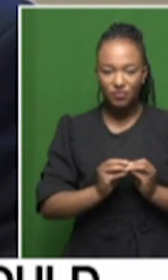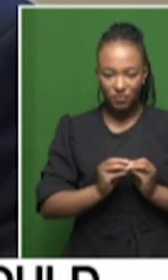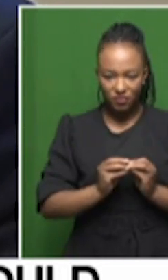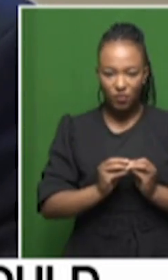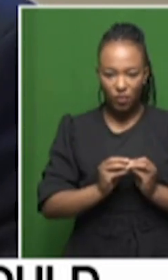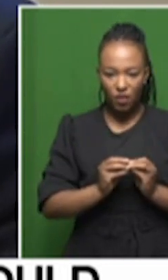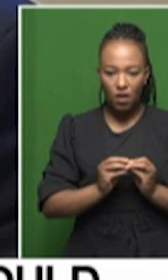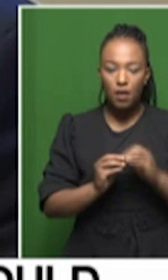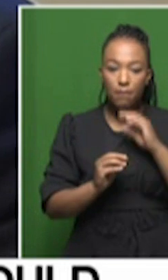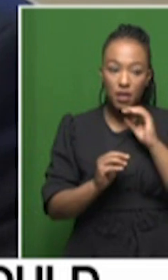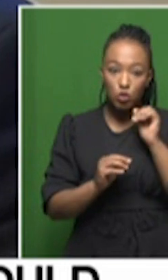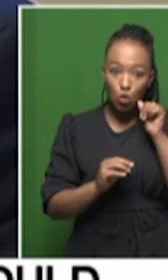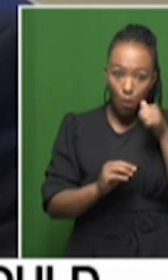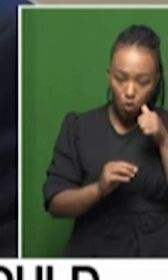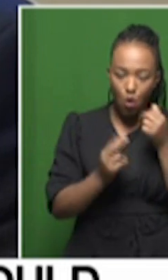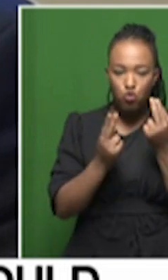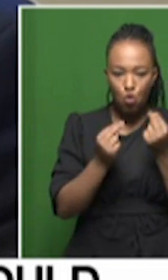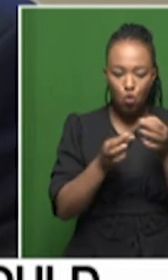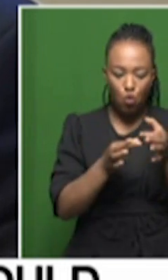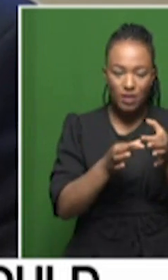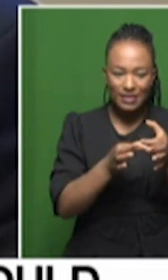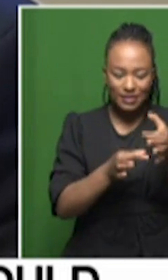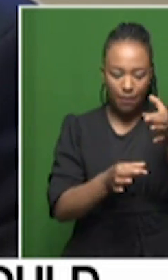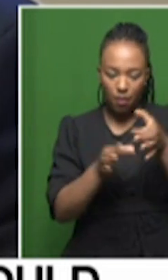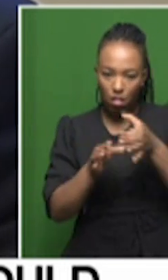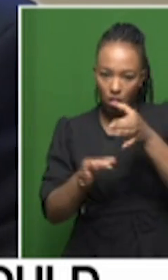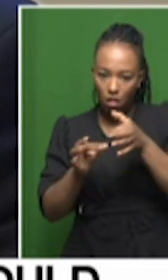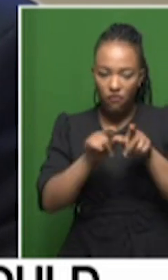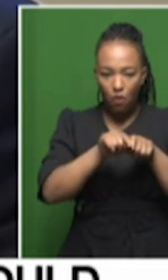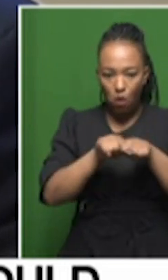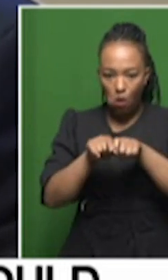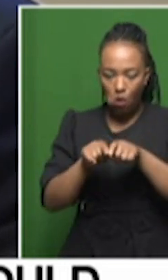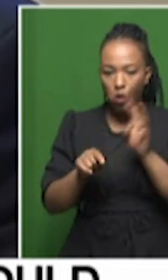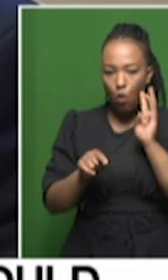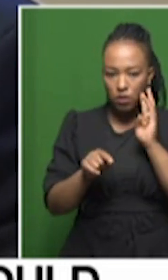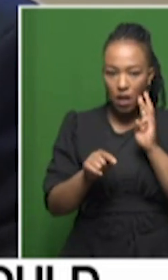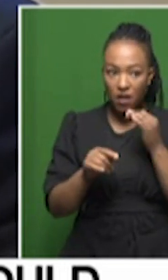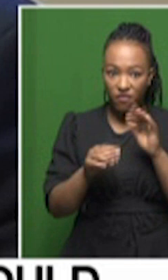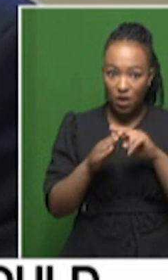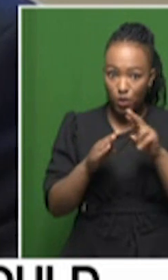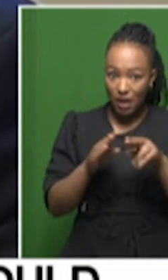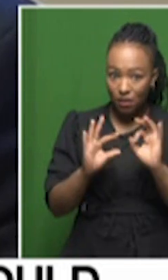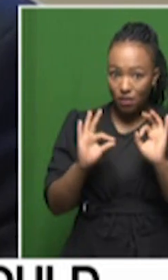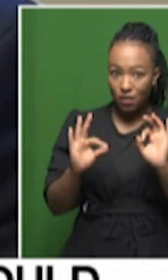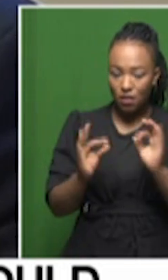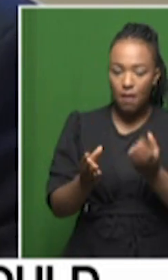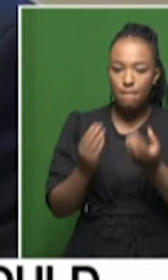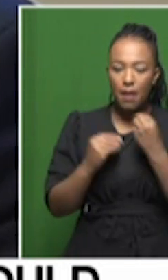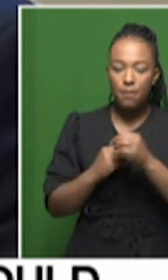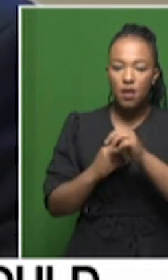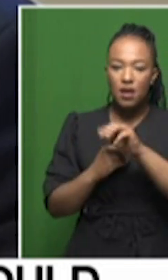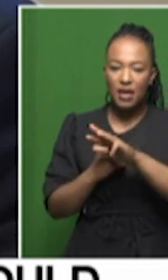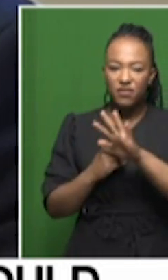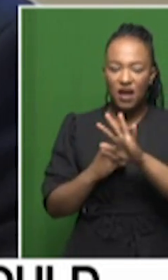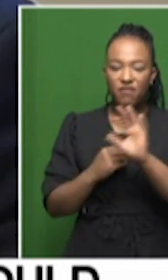new samples tomorrow, and after we get those results and compliance of almost above 95%,